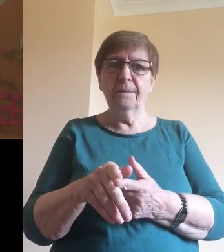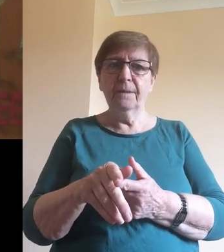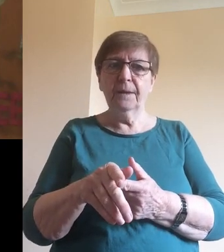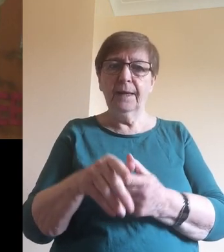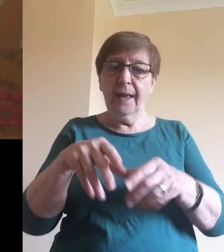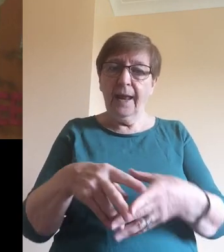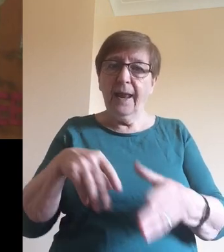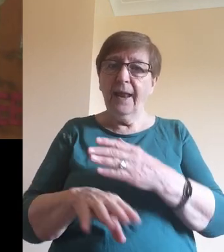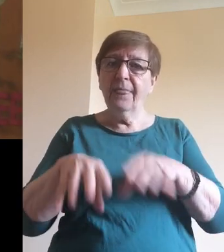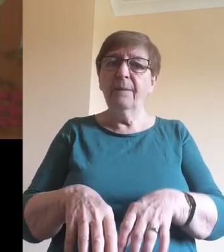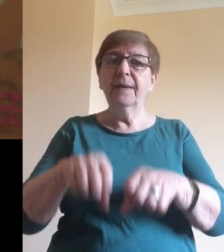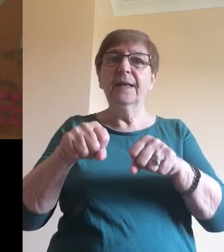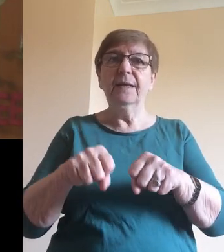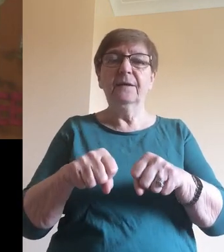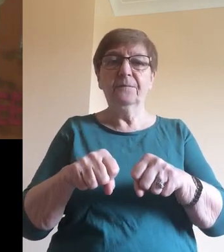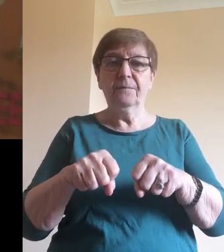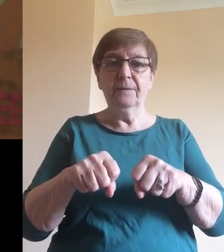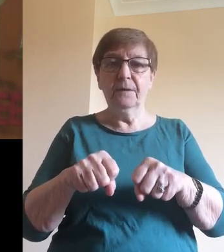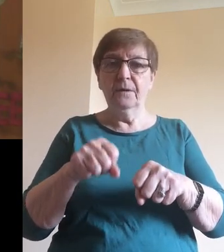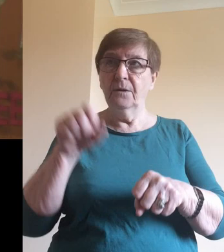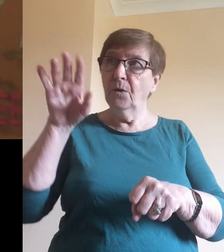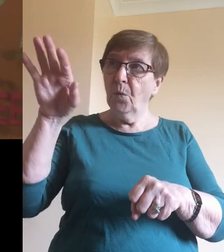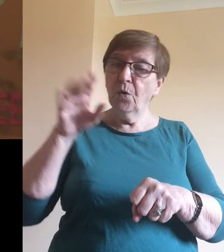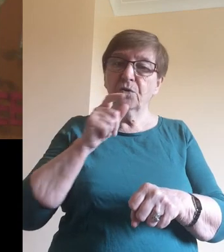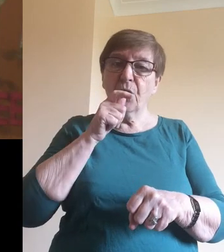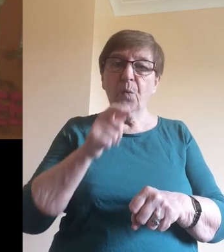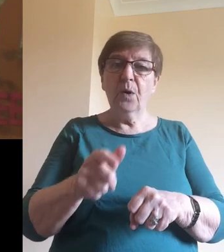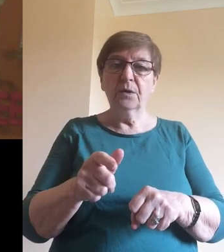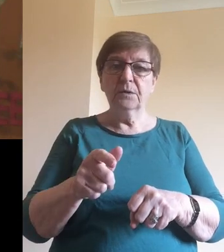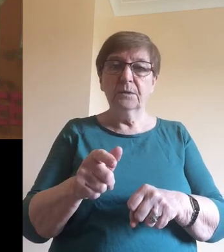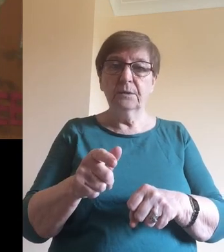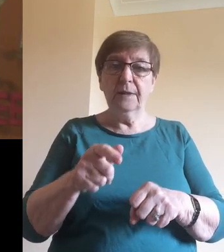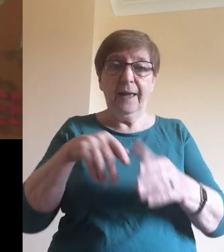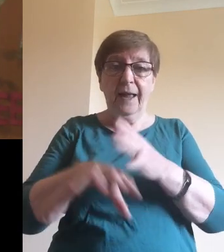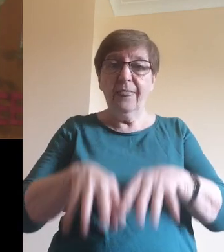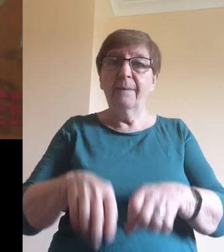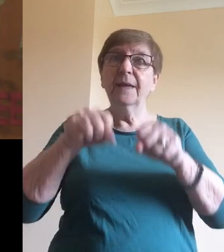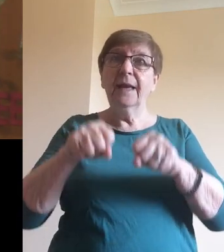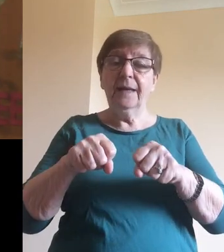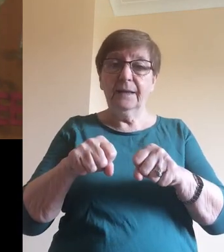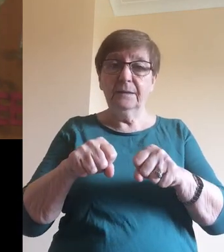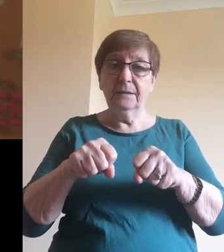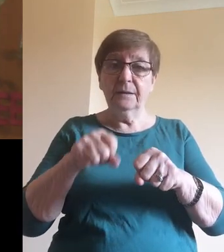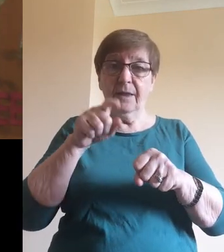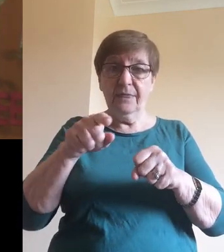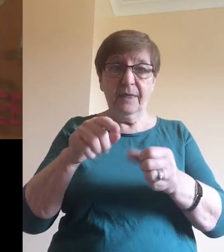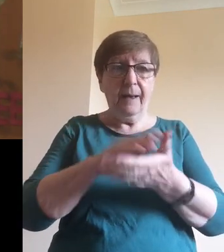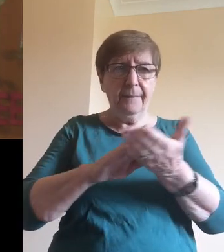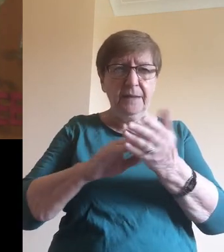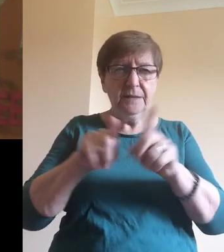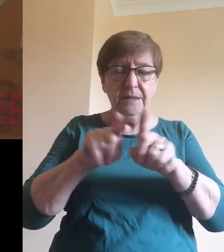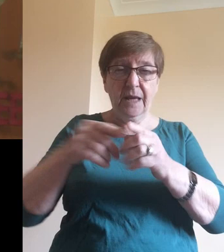1. In the beginning was the Word. In the beginning, which of course echoes back